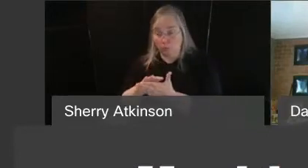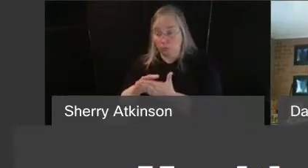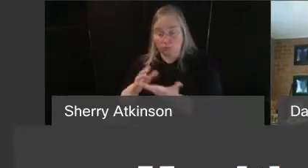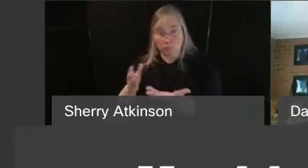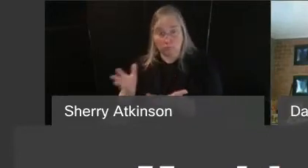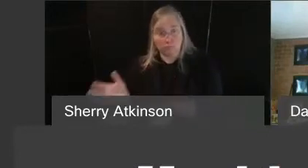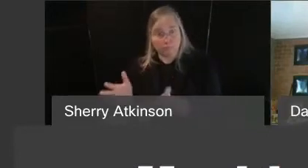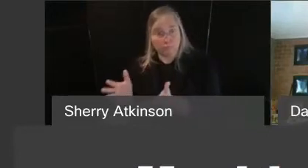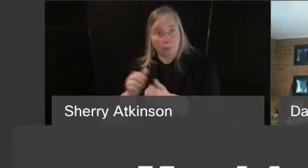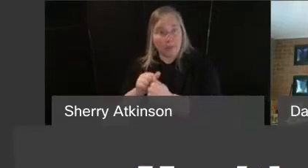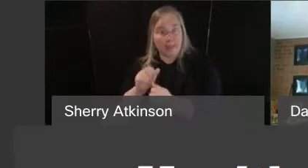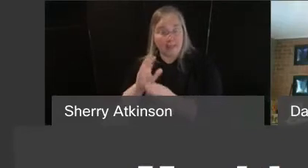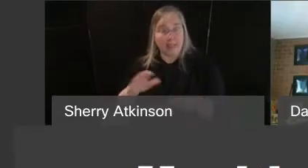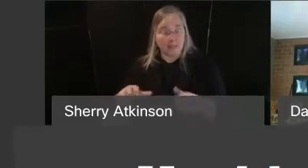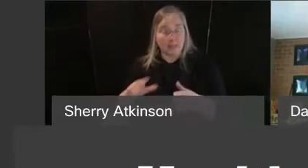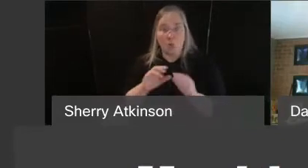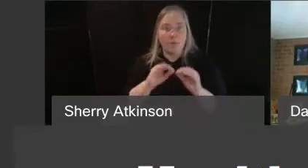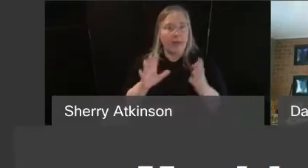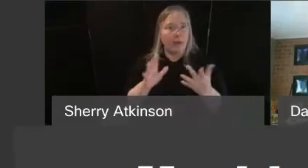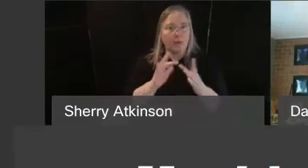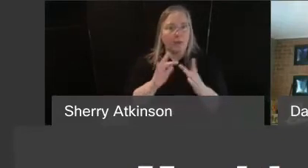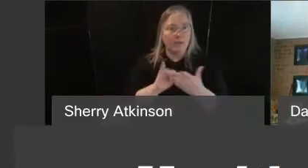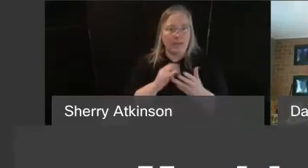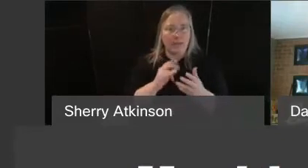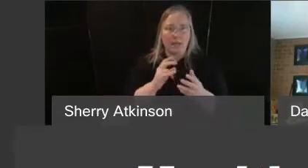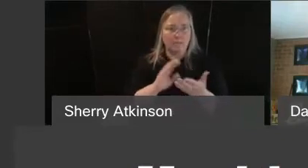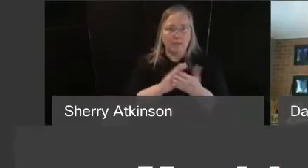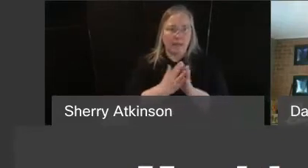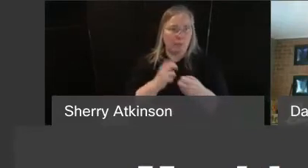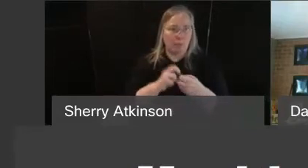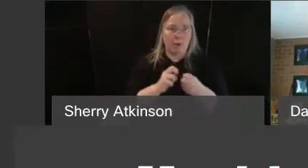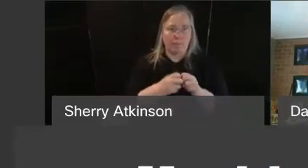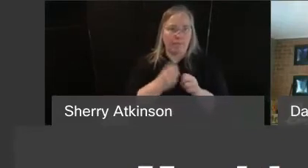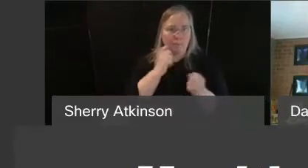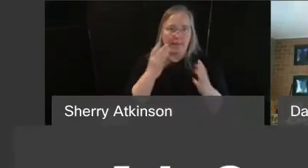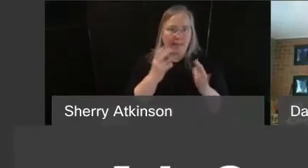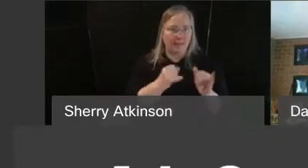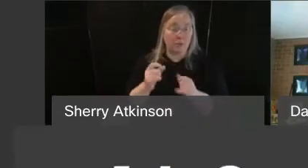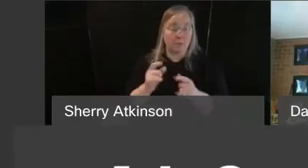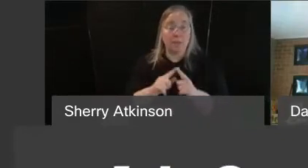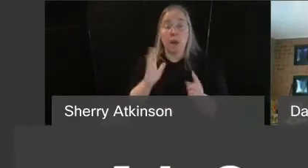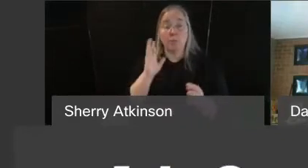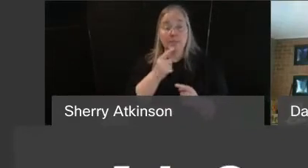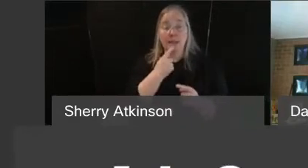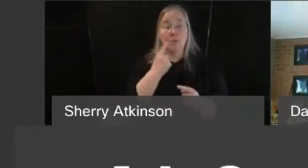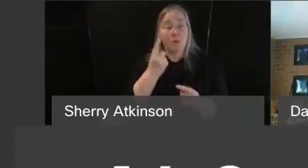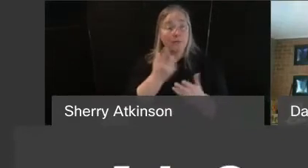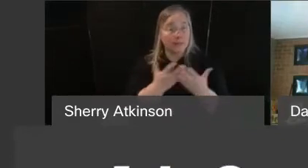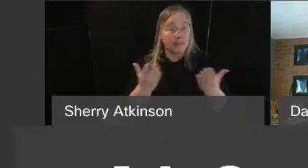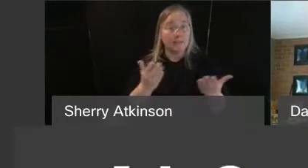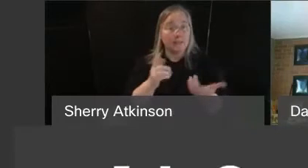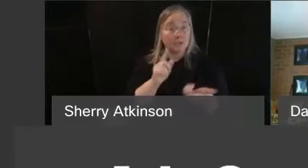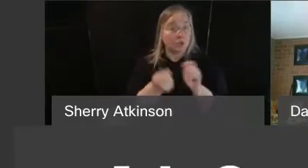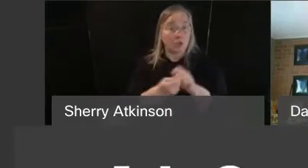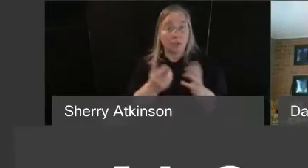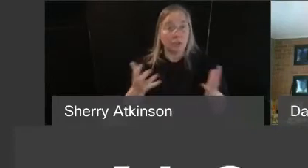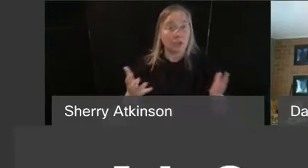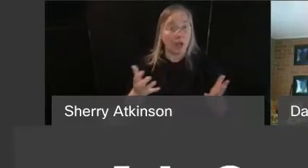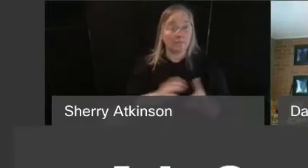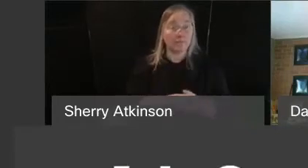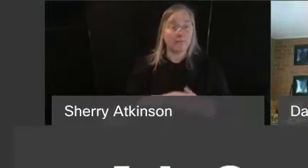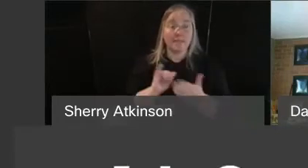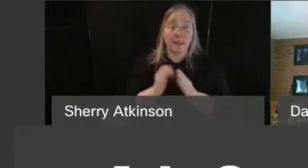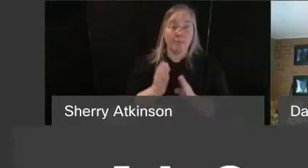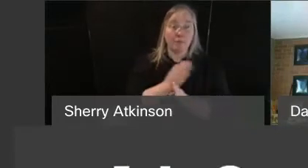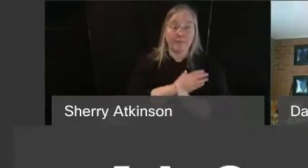to be very difficult for many individuals. But I would say one of the things that's changed a lot is that previous graph,